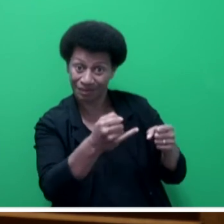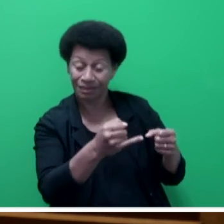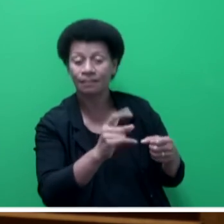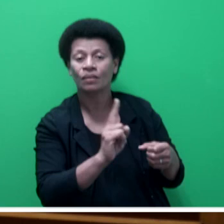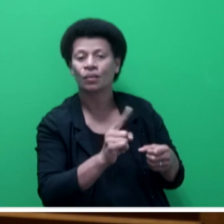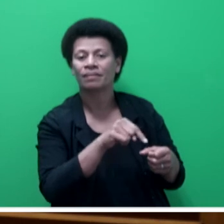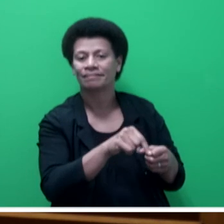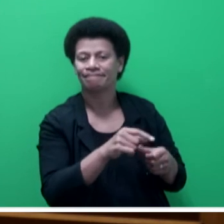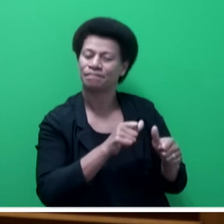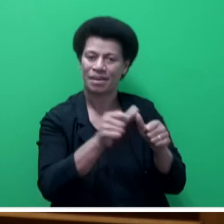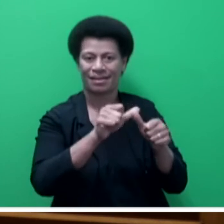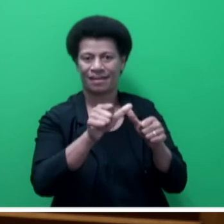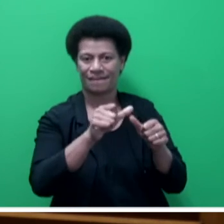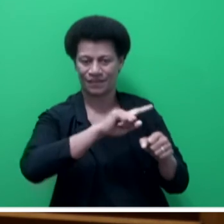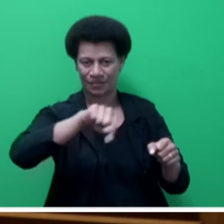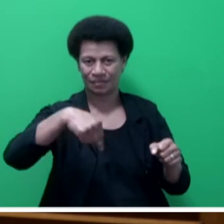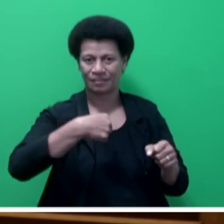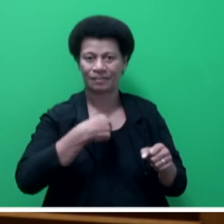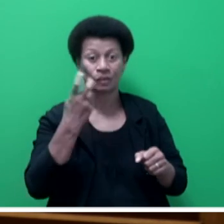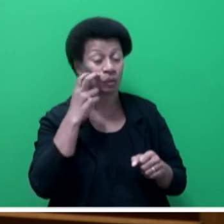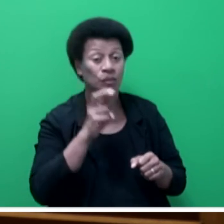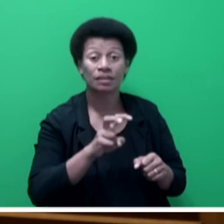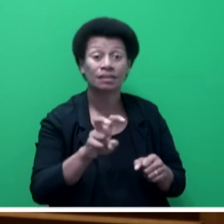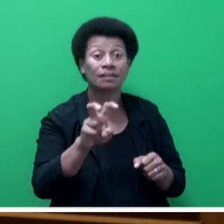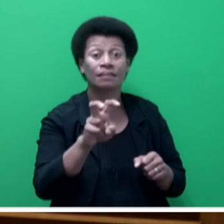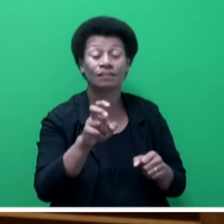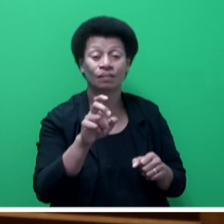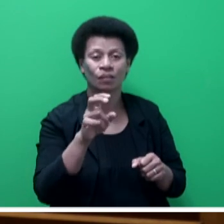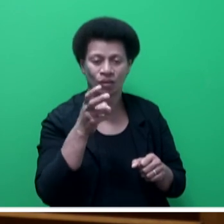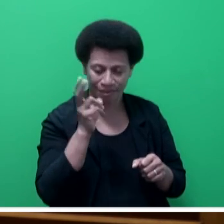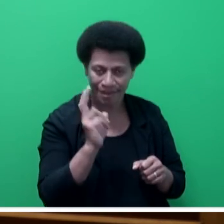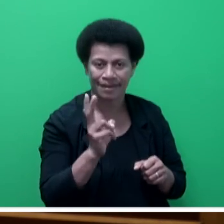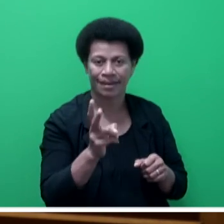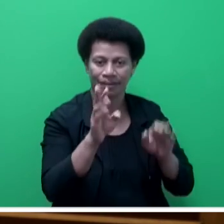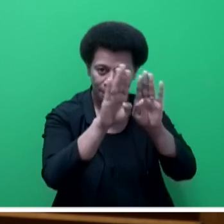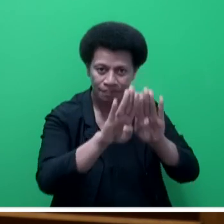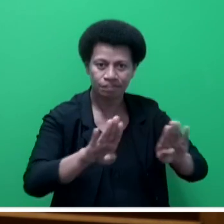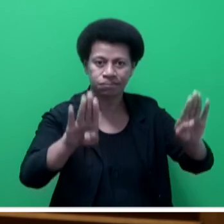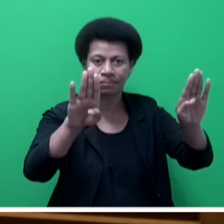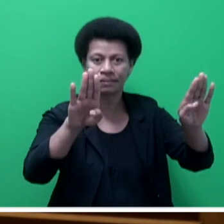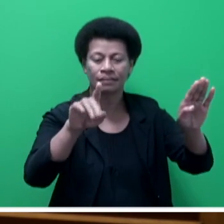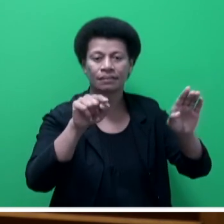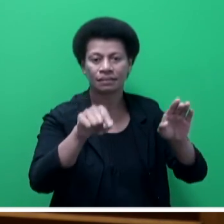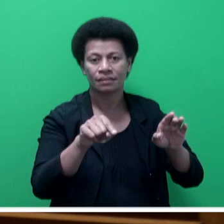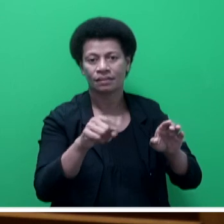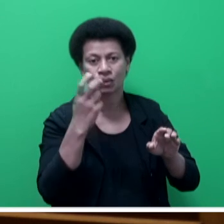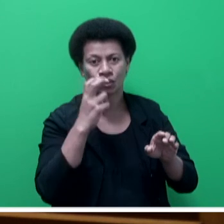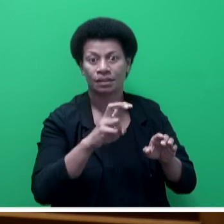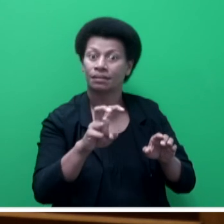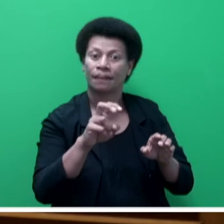And tourism is certainly alive and well, sir, and the industry is most definitely a major part of our vital recovery